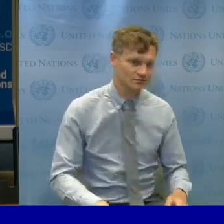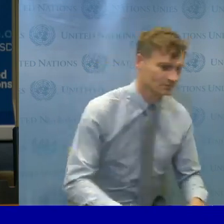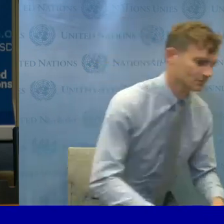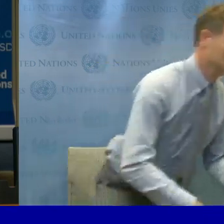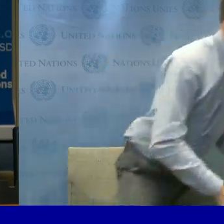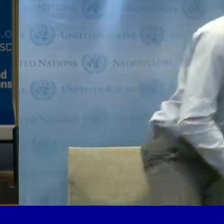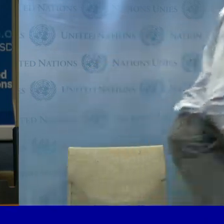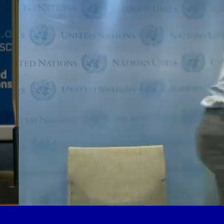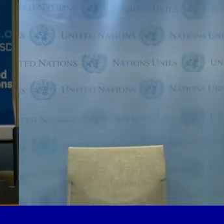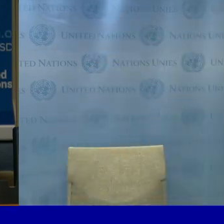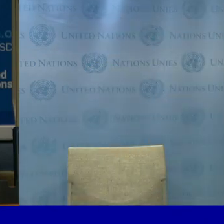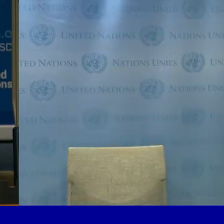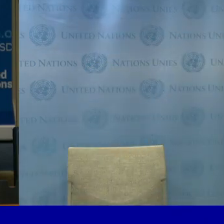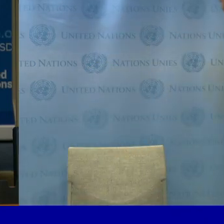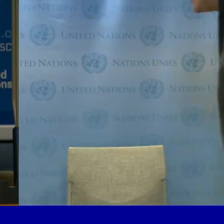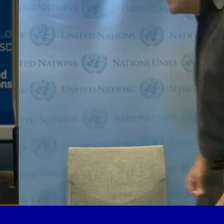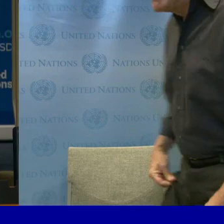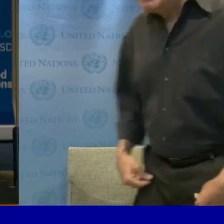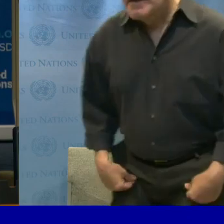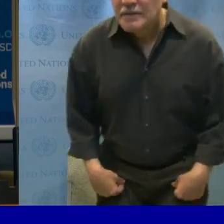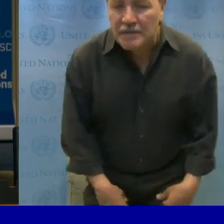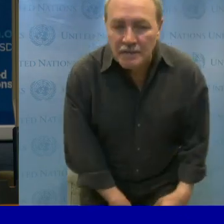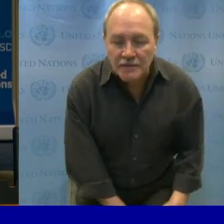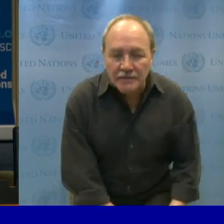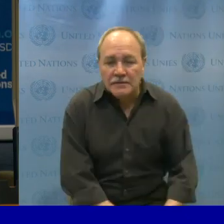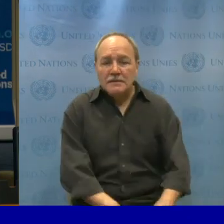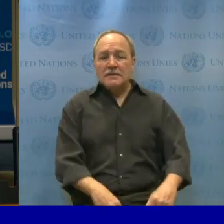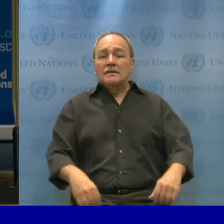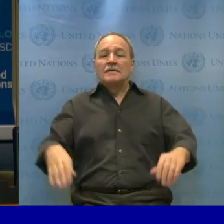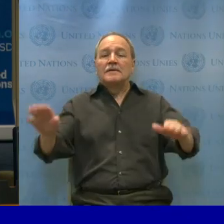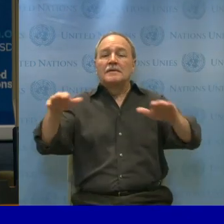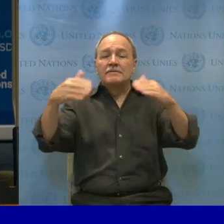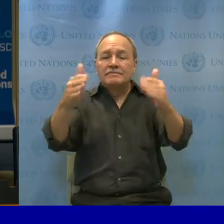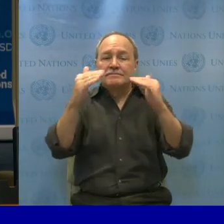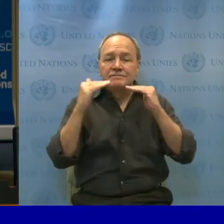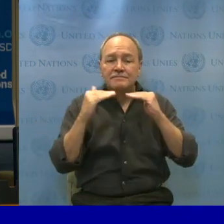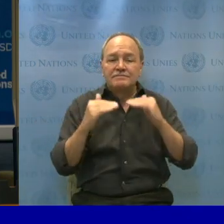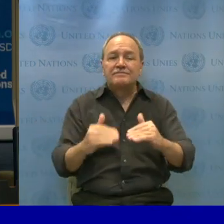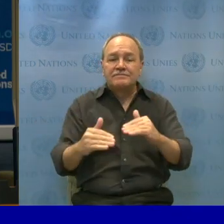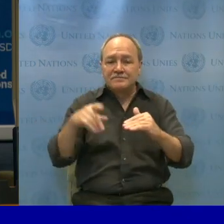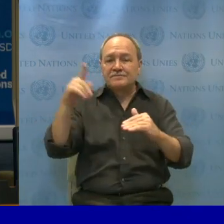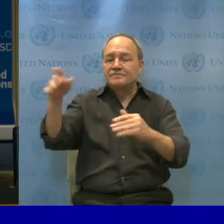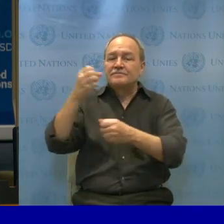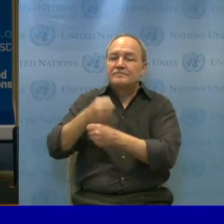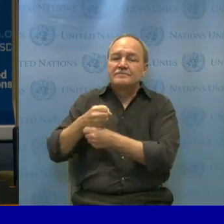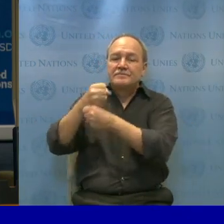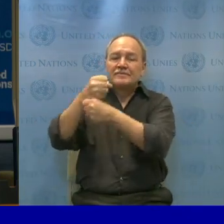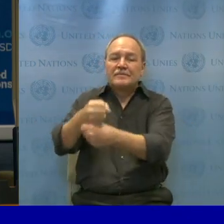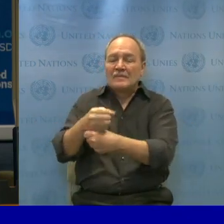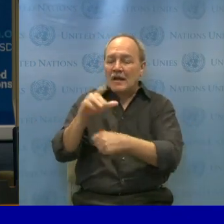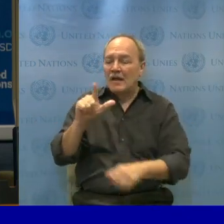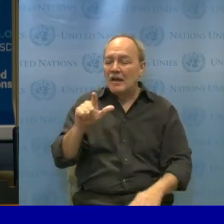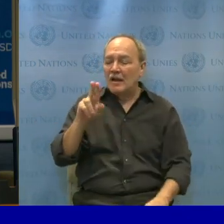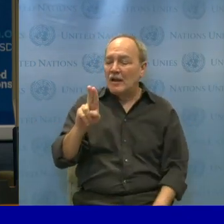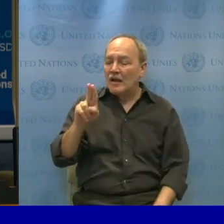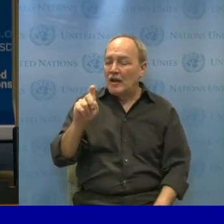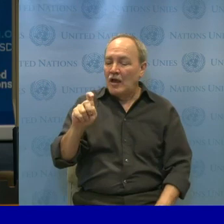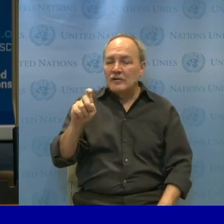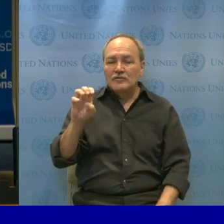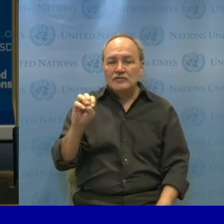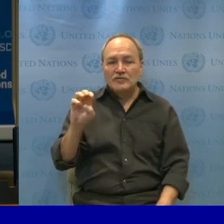I would like to give the floor now to the distinguished delegate of Luxembourg. Sir, the floor is yours.